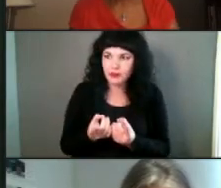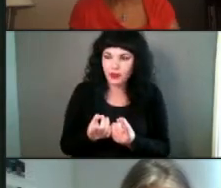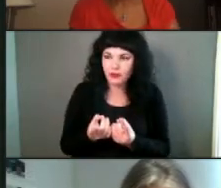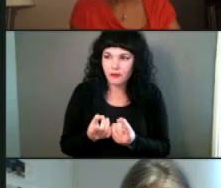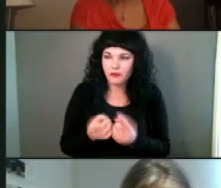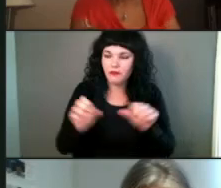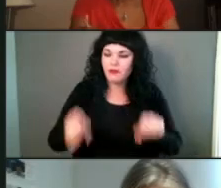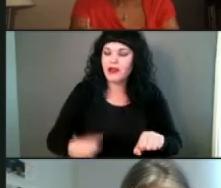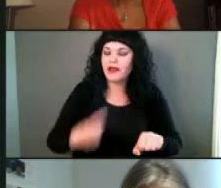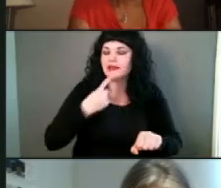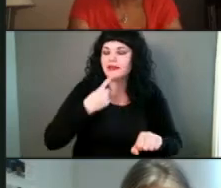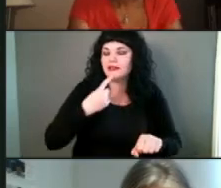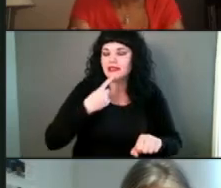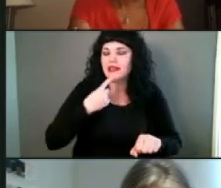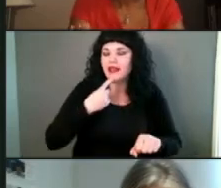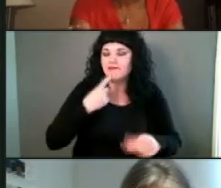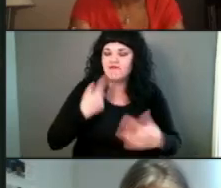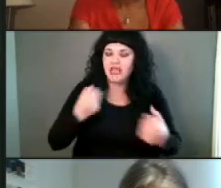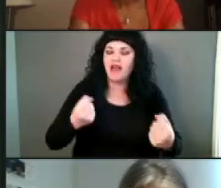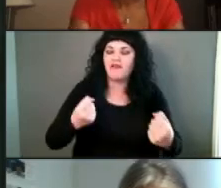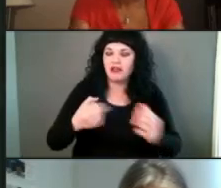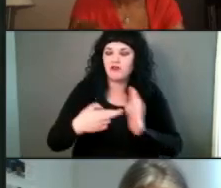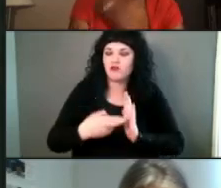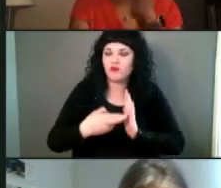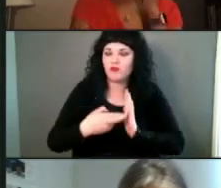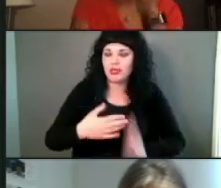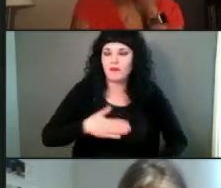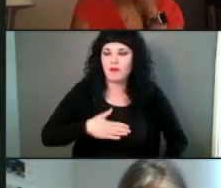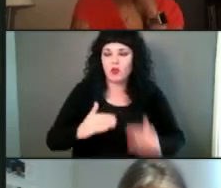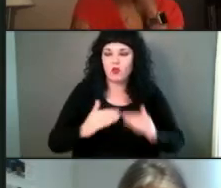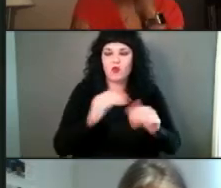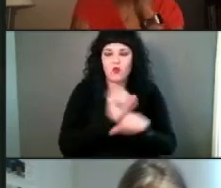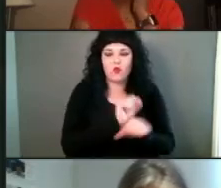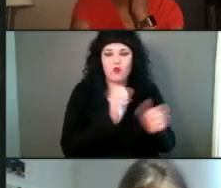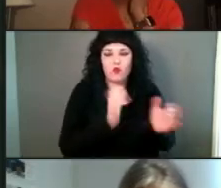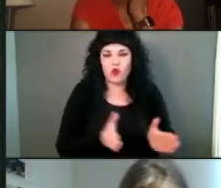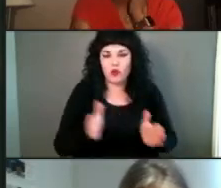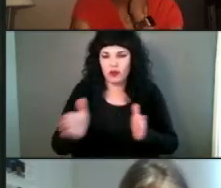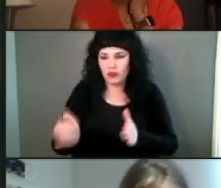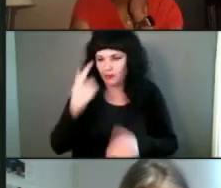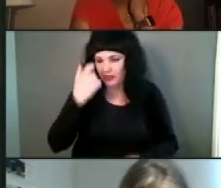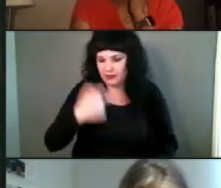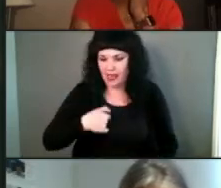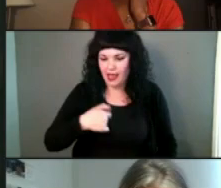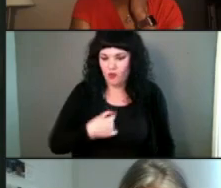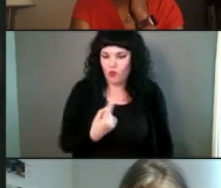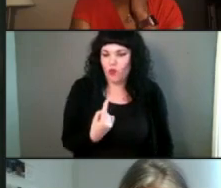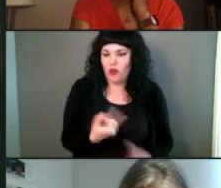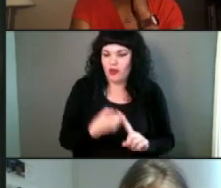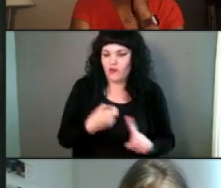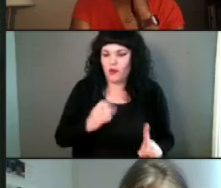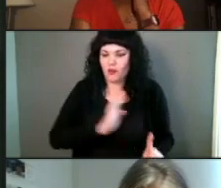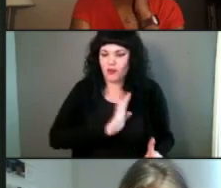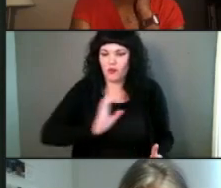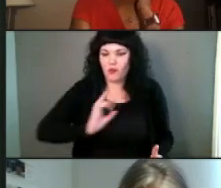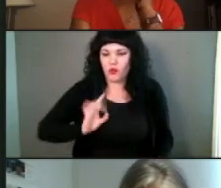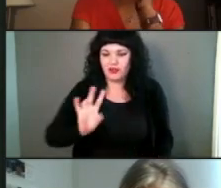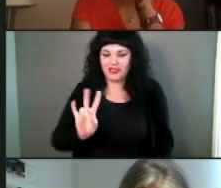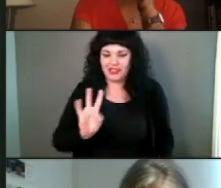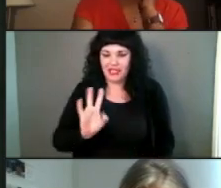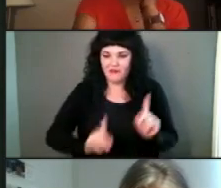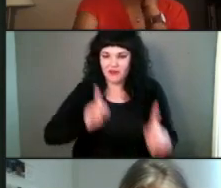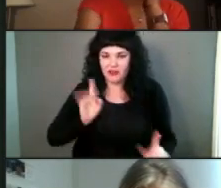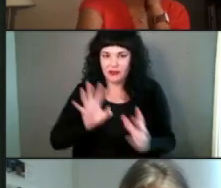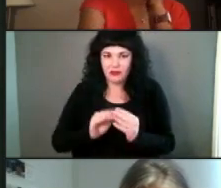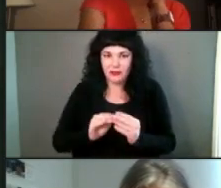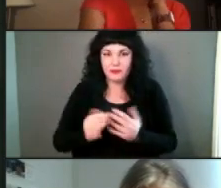my colleagues and the folks that I work with, since I'm, one person on a board of 7, that our priority